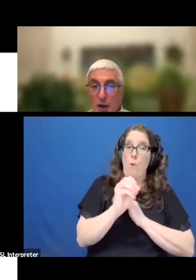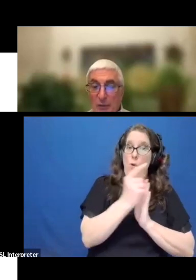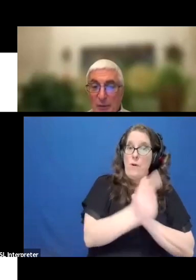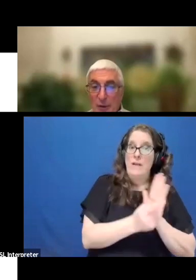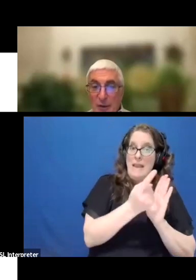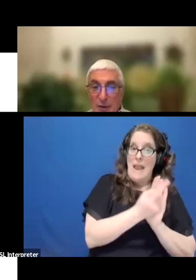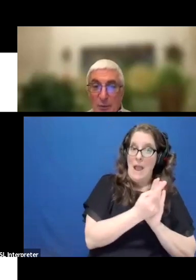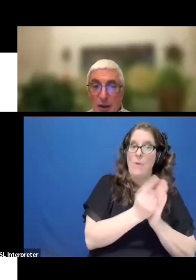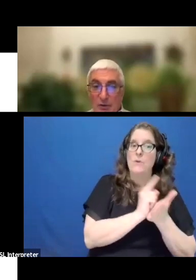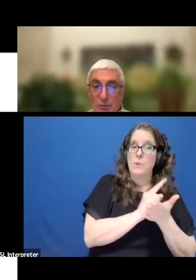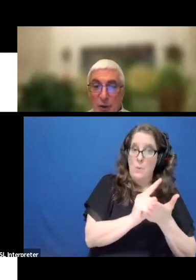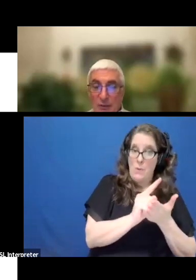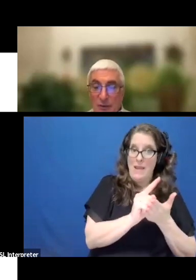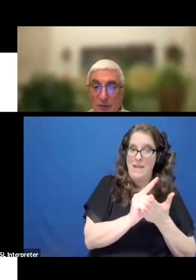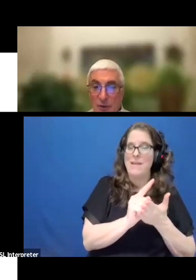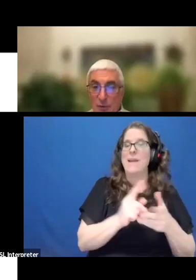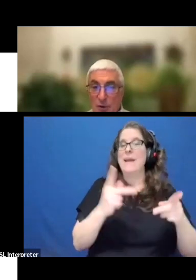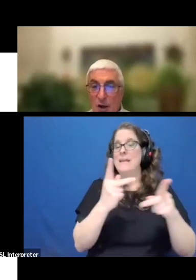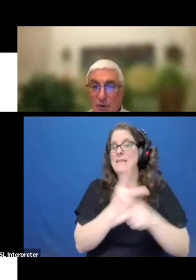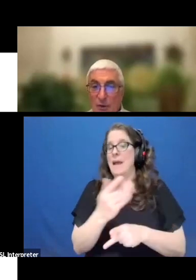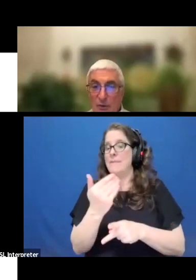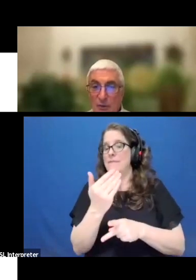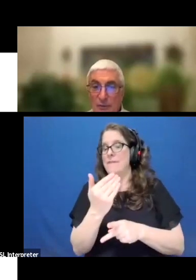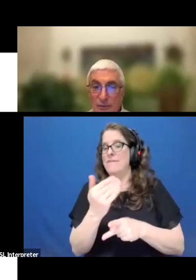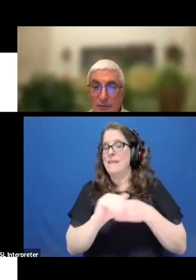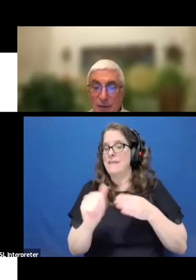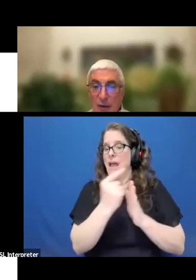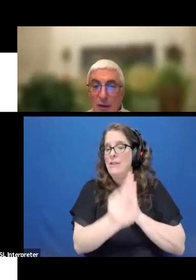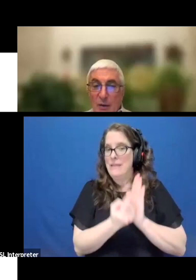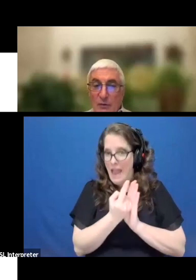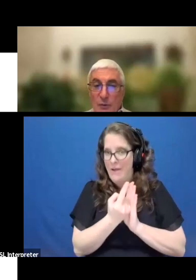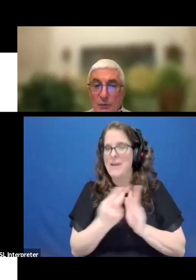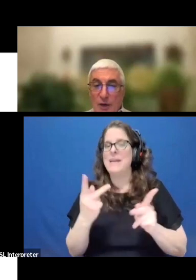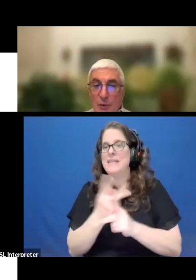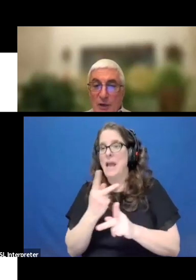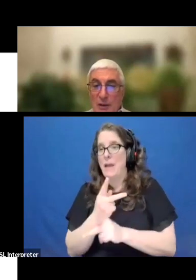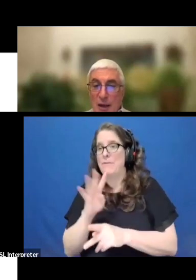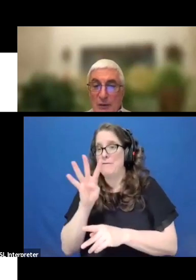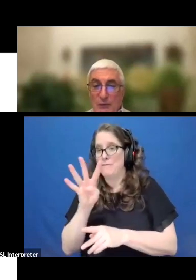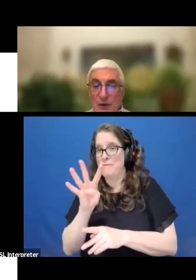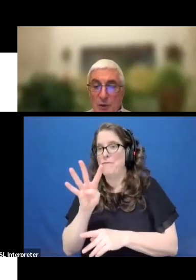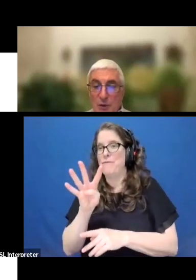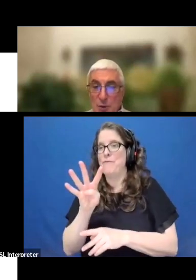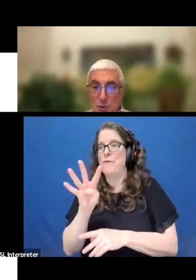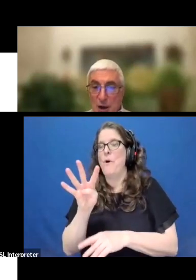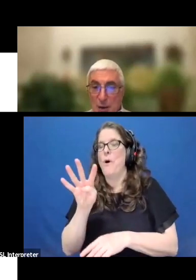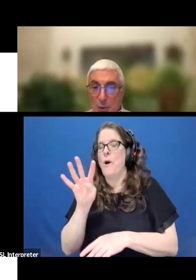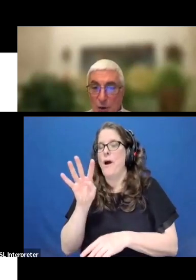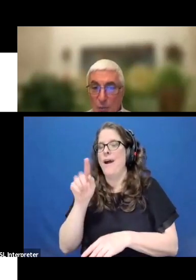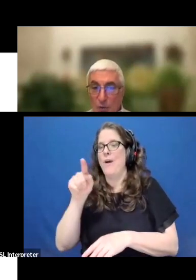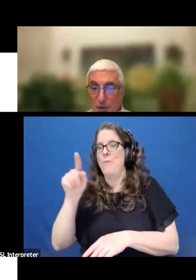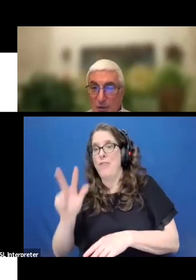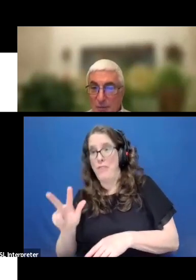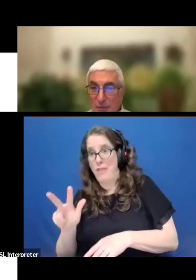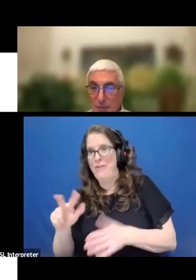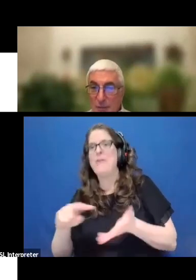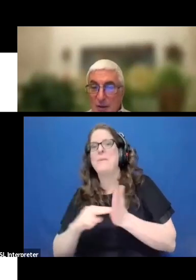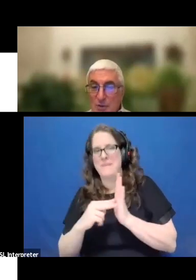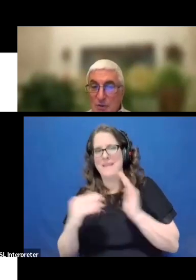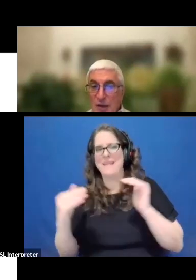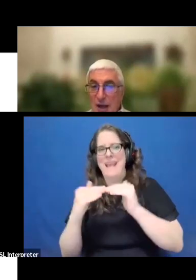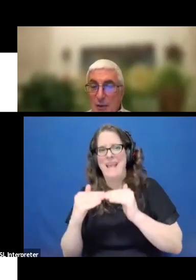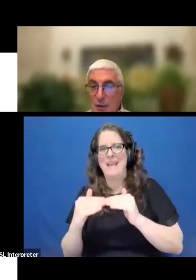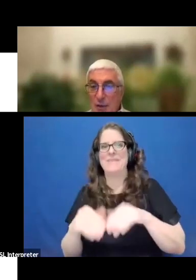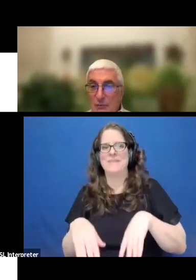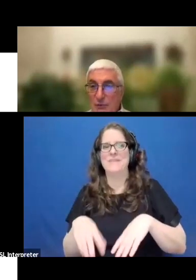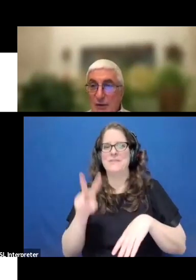per month, you'll get $2,600. So Phoebe has finished her trial work period.